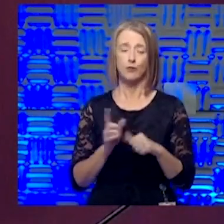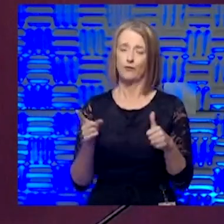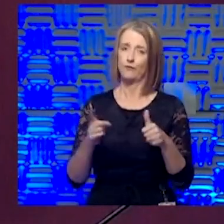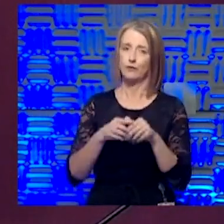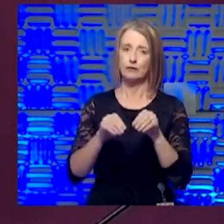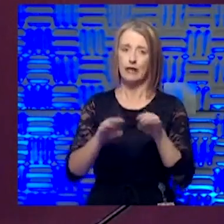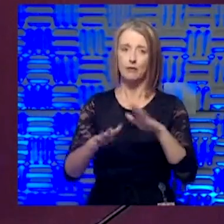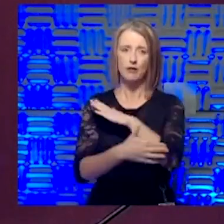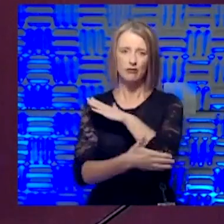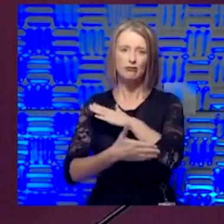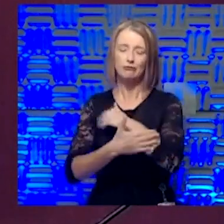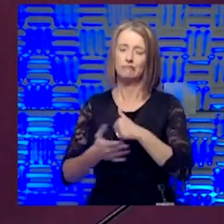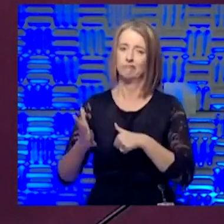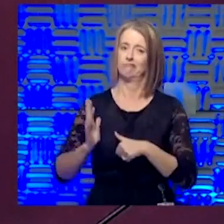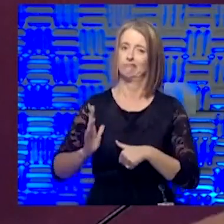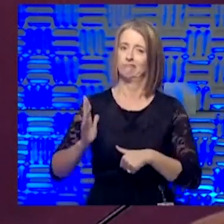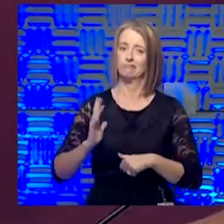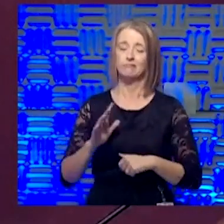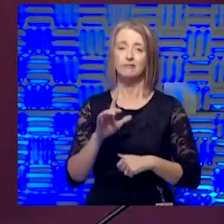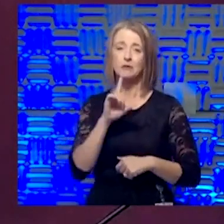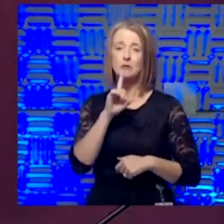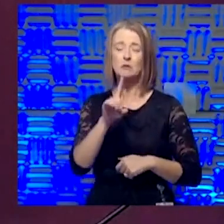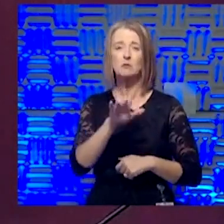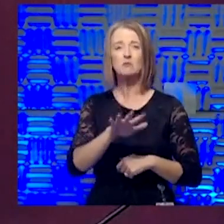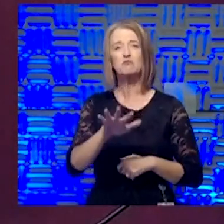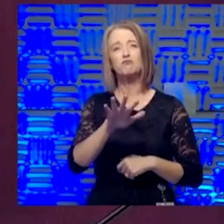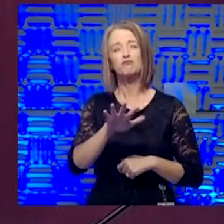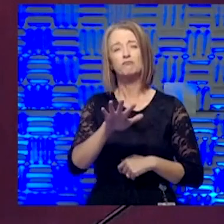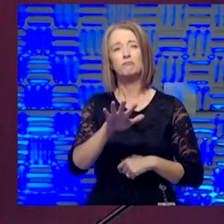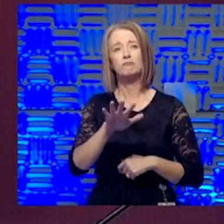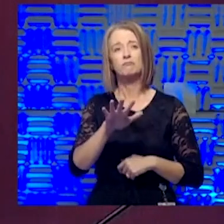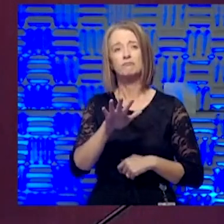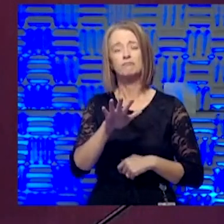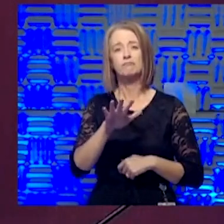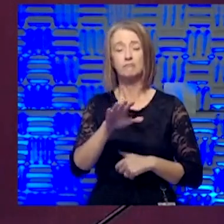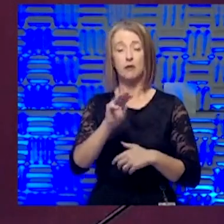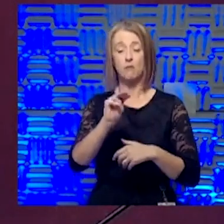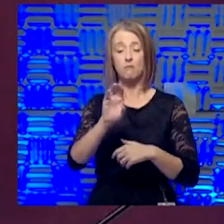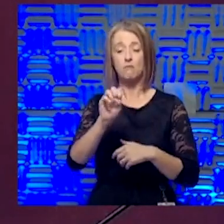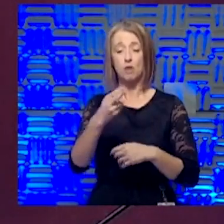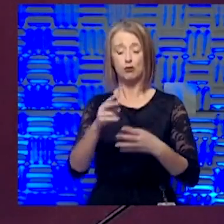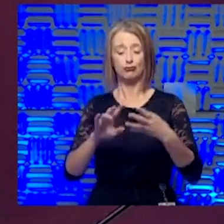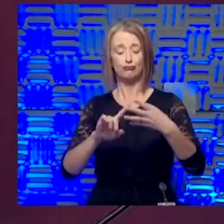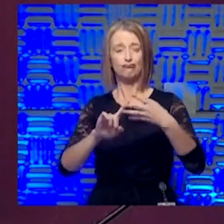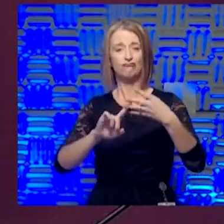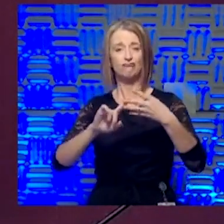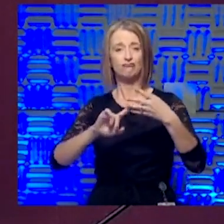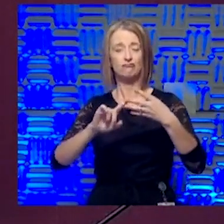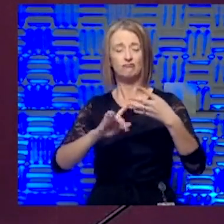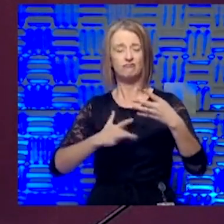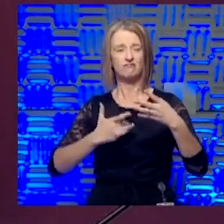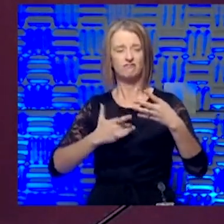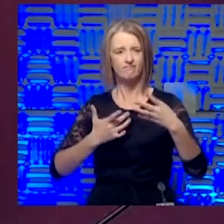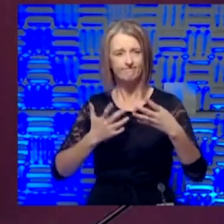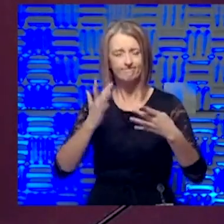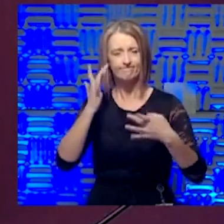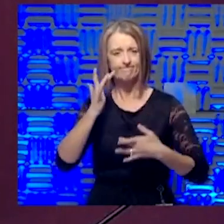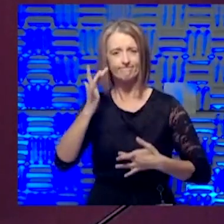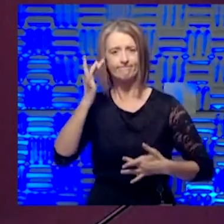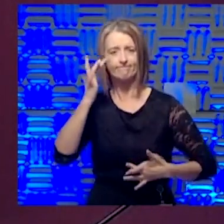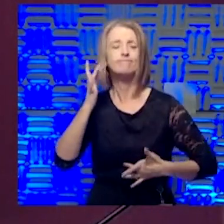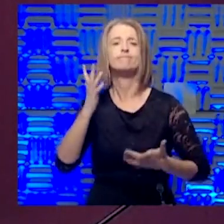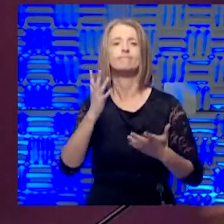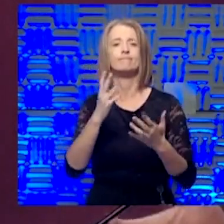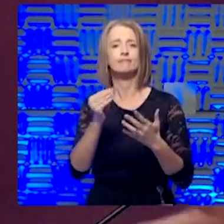in the country, and it was around mid to late March that I started to feel symptoms,